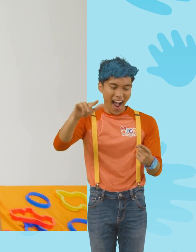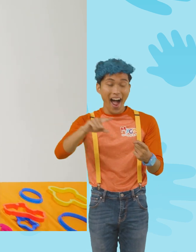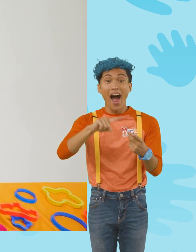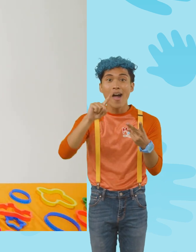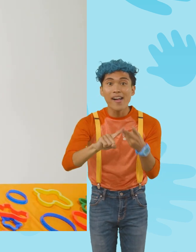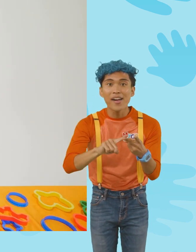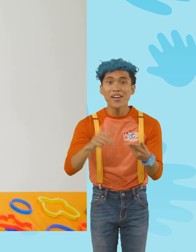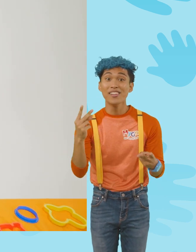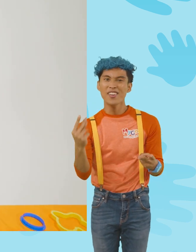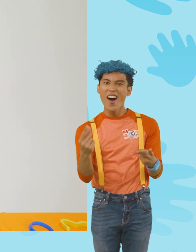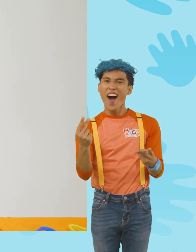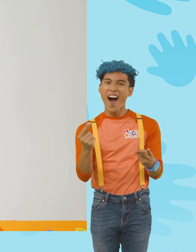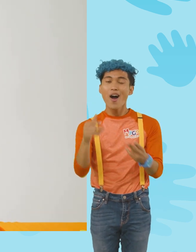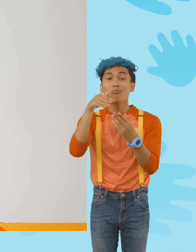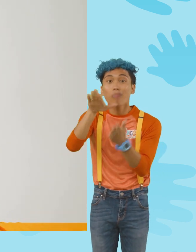Yeah. A doggy. Woof,